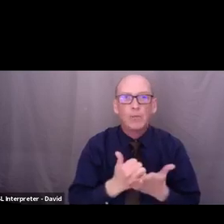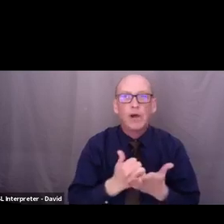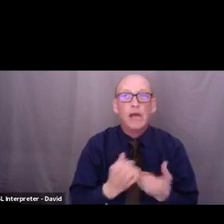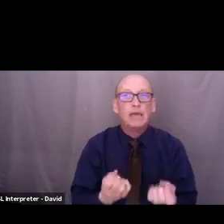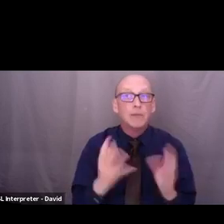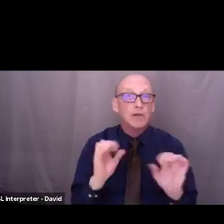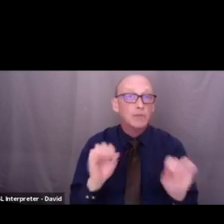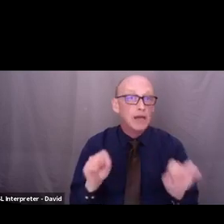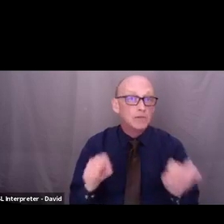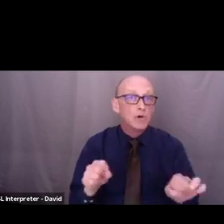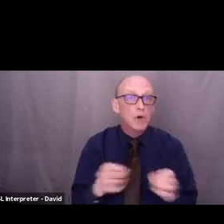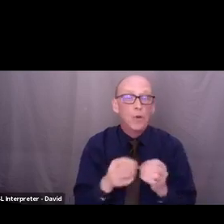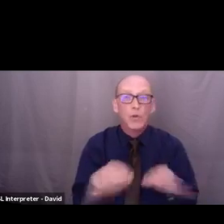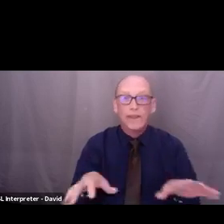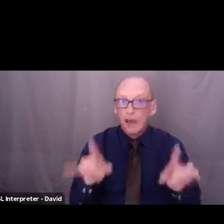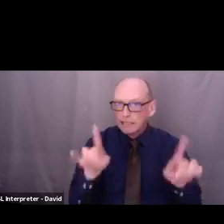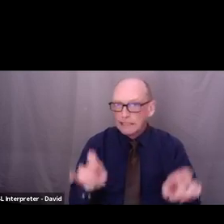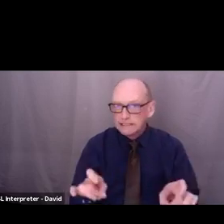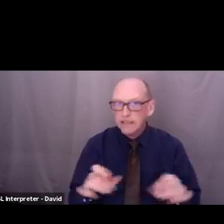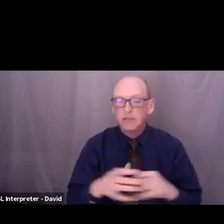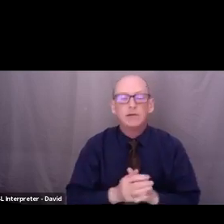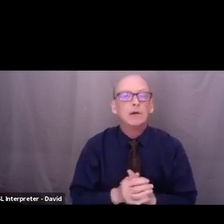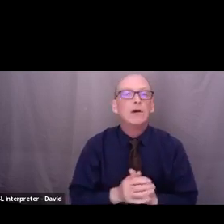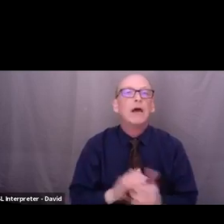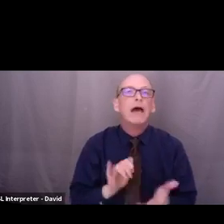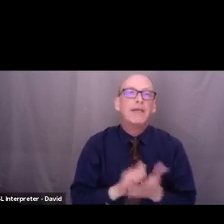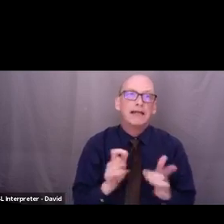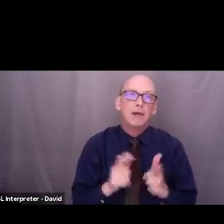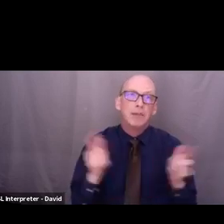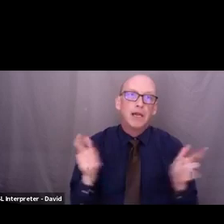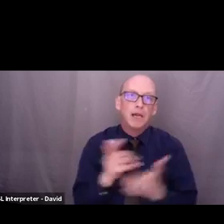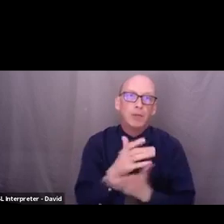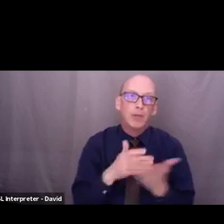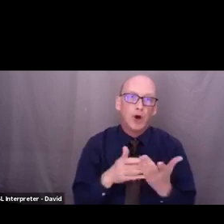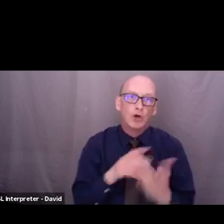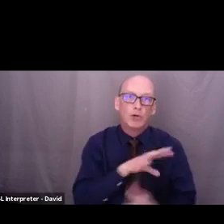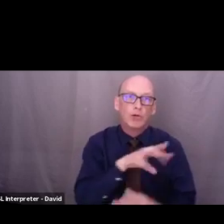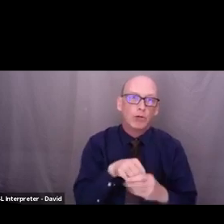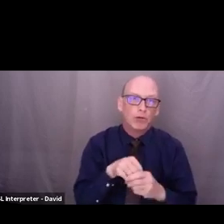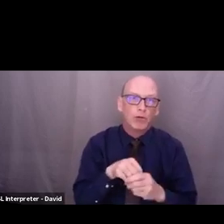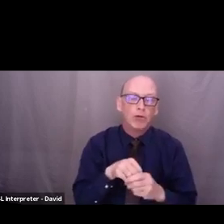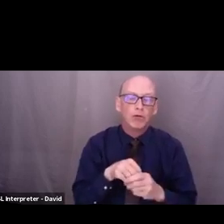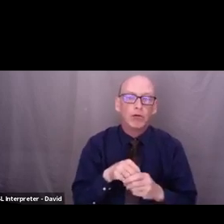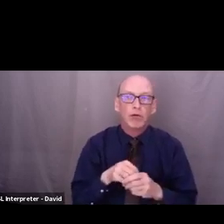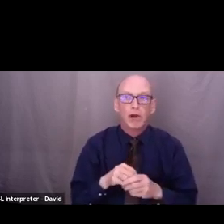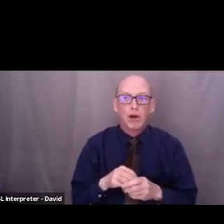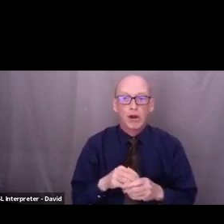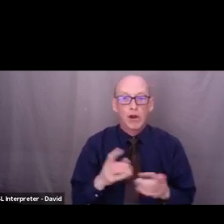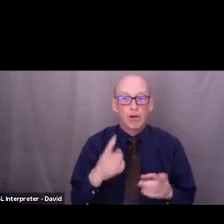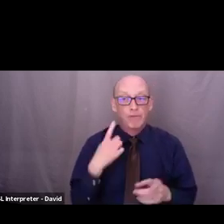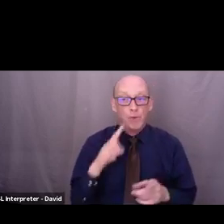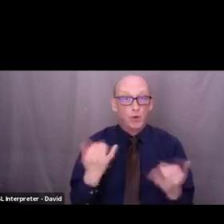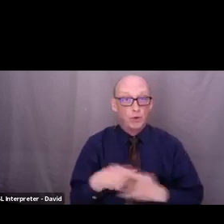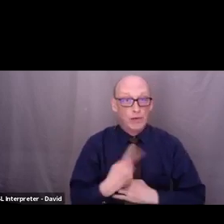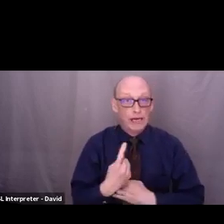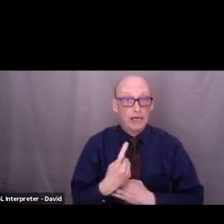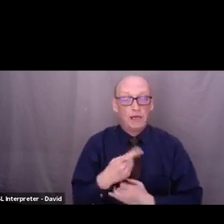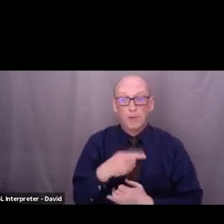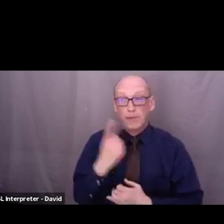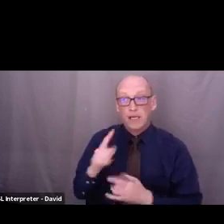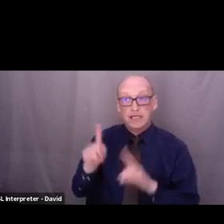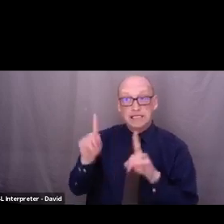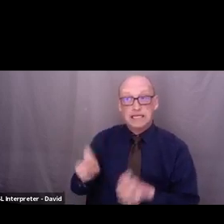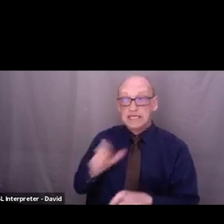could without testing. And again, that is a huge component here of where we're at today, because that testing was not